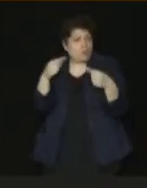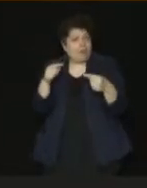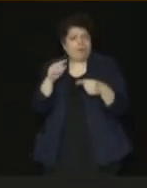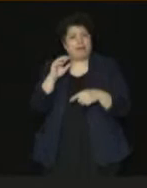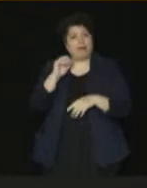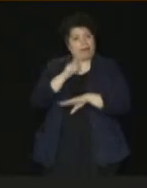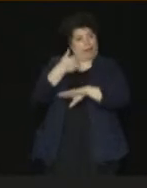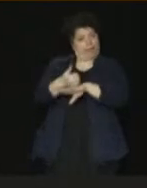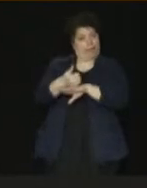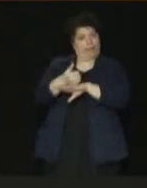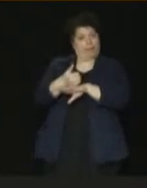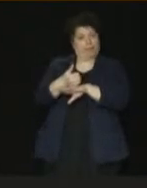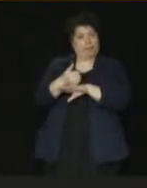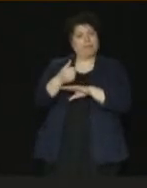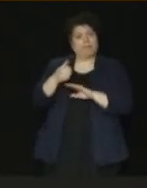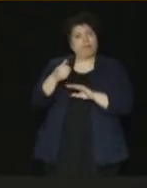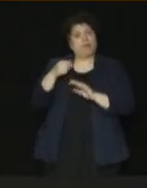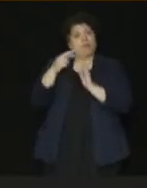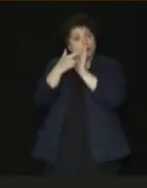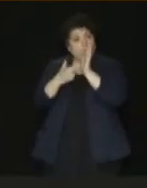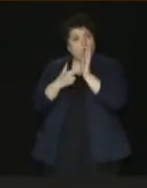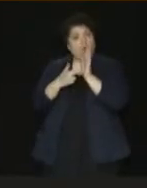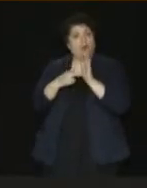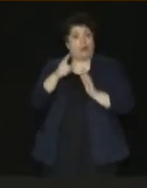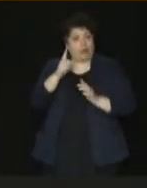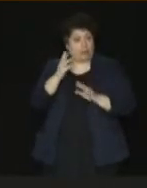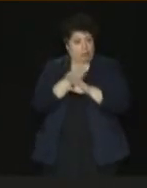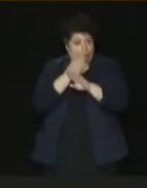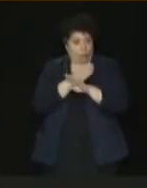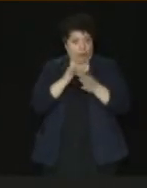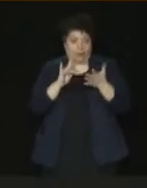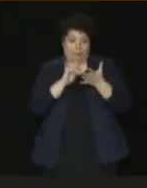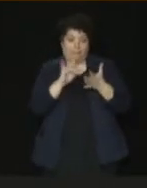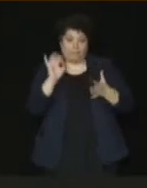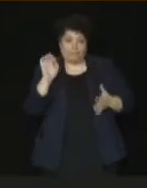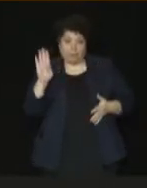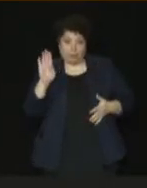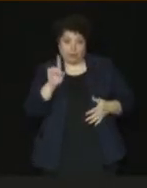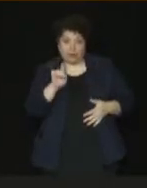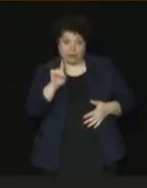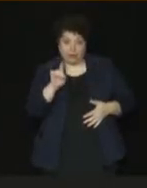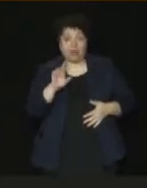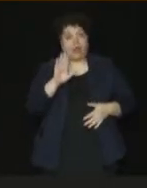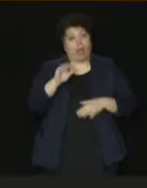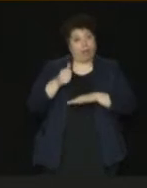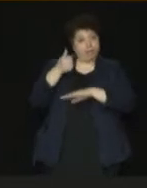Will they be implemented before mid-February? And once they are,